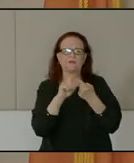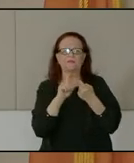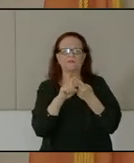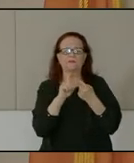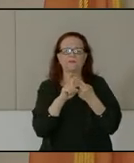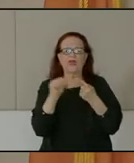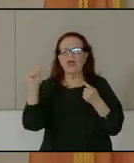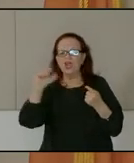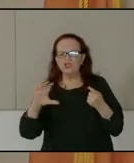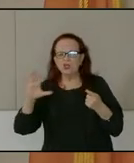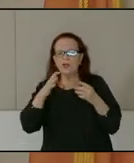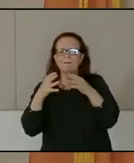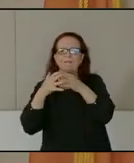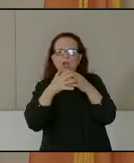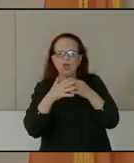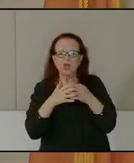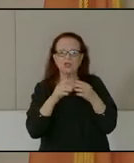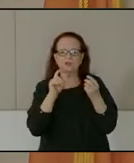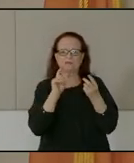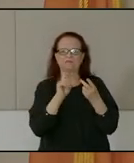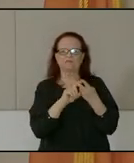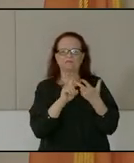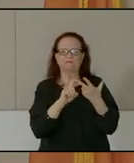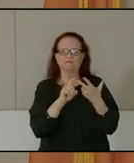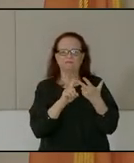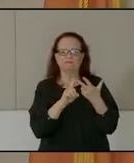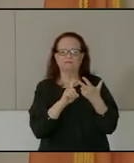Advancing Justice, the